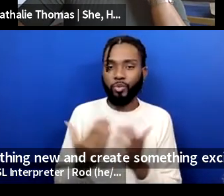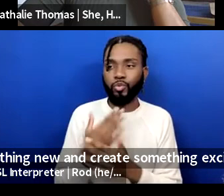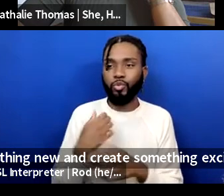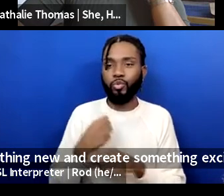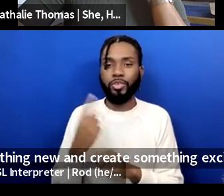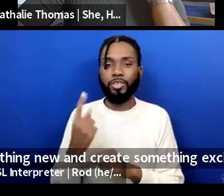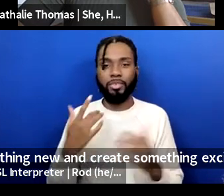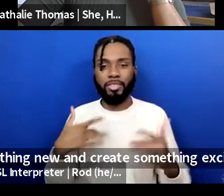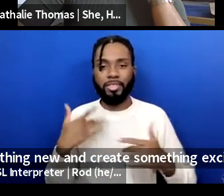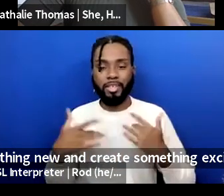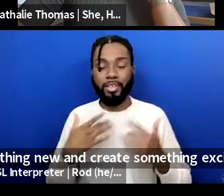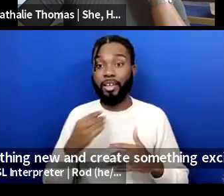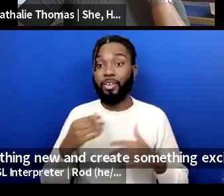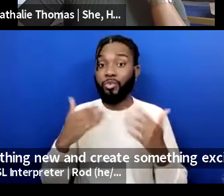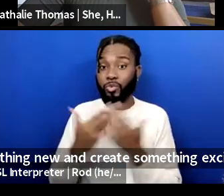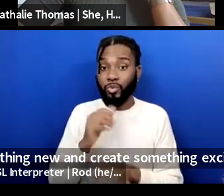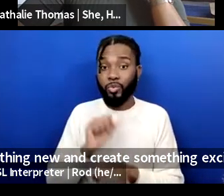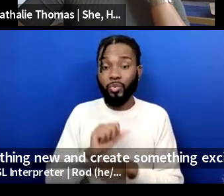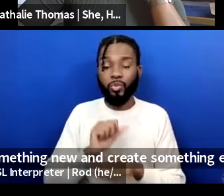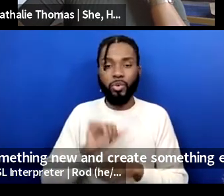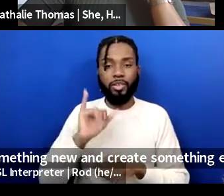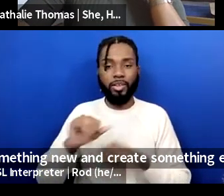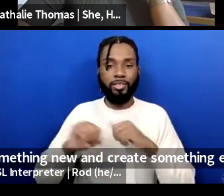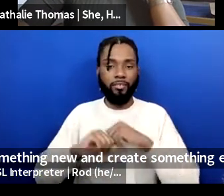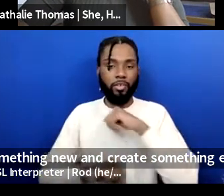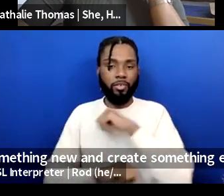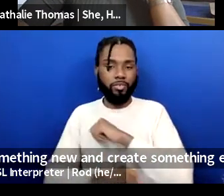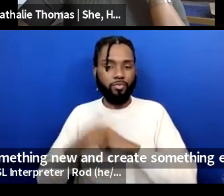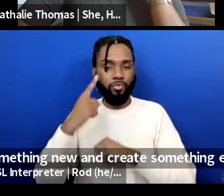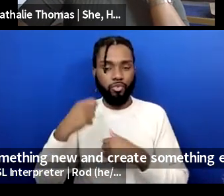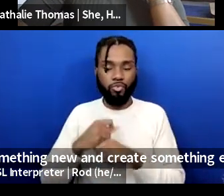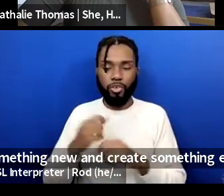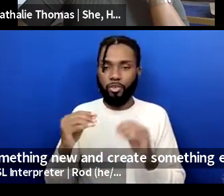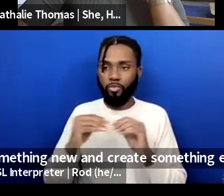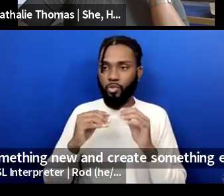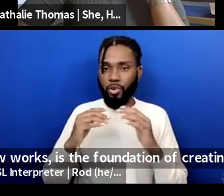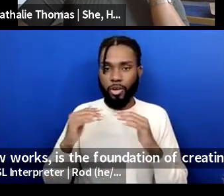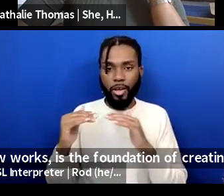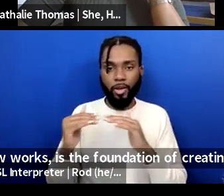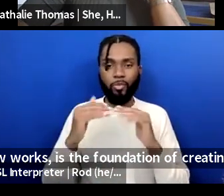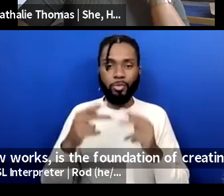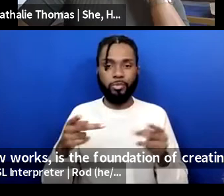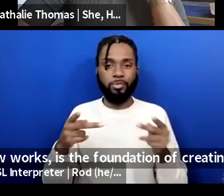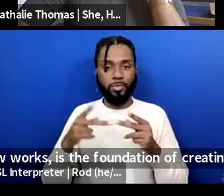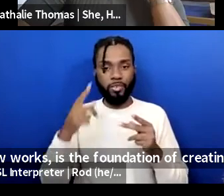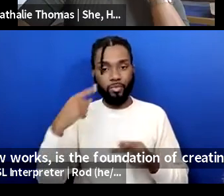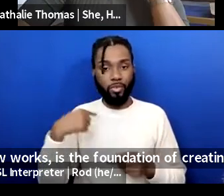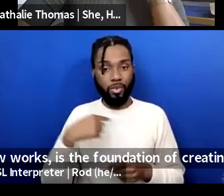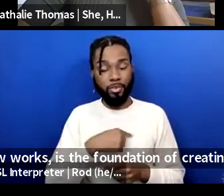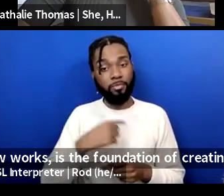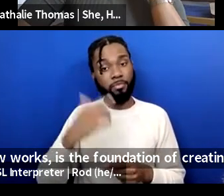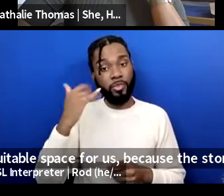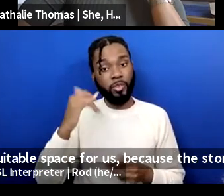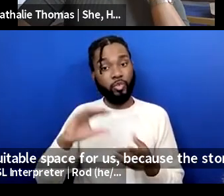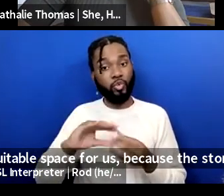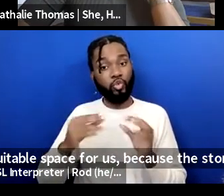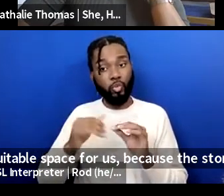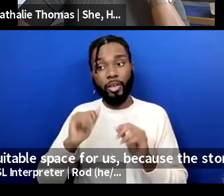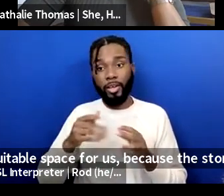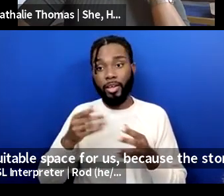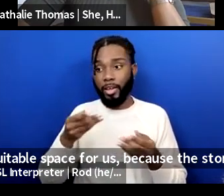new works is the foundation of creating a much more equitable space for us, because the stories can be passed